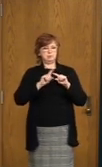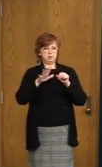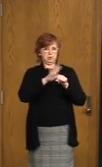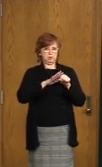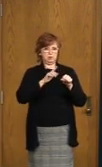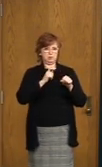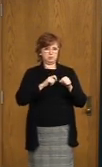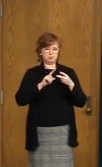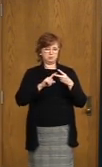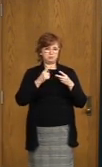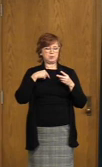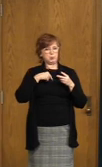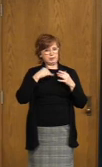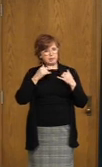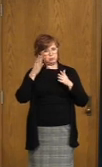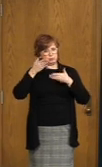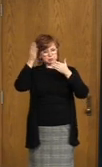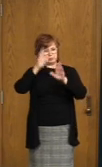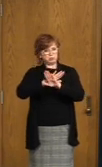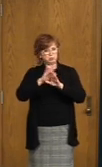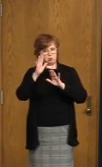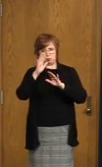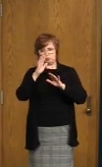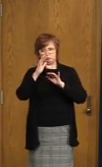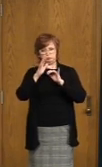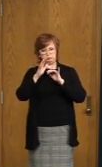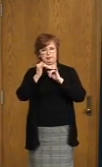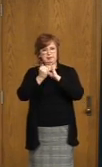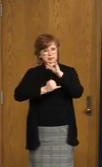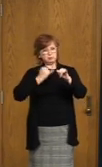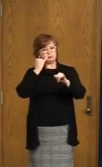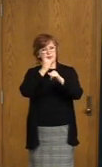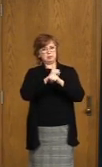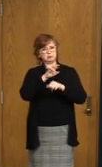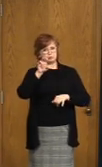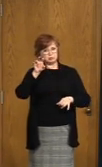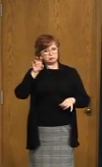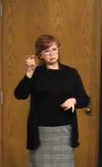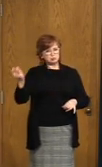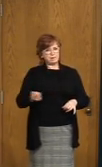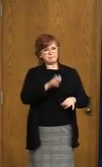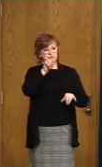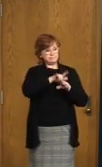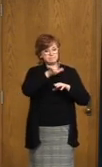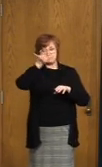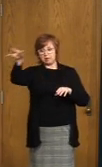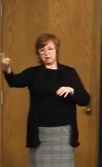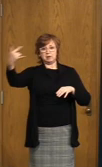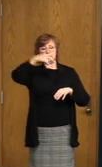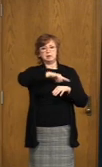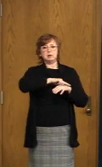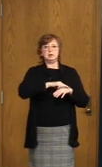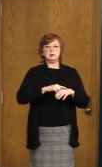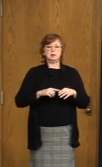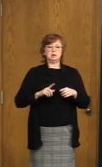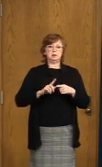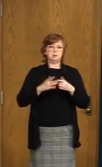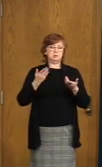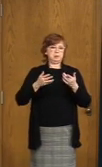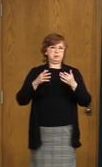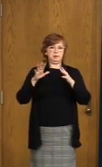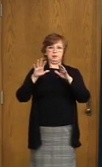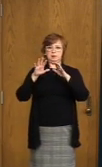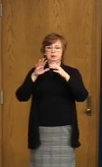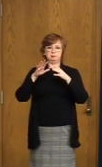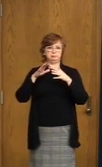should be no international travel, I think unfortunately some people have to travel because they may have a medical emergency in a family